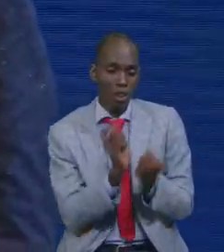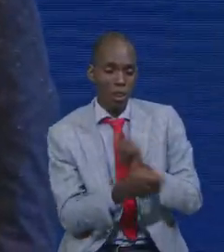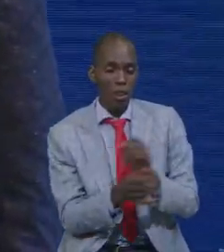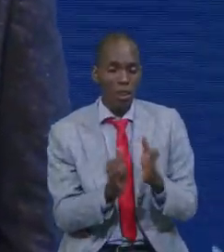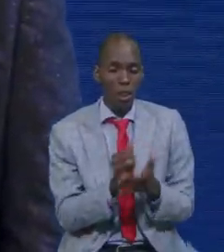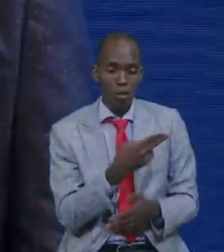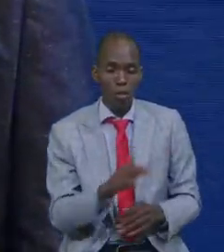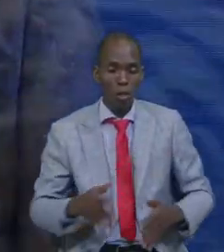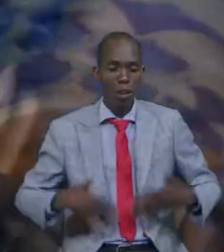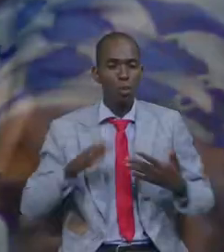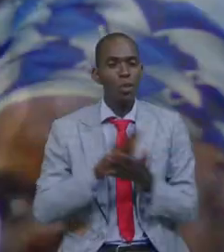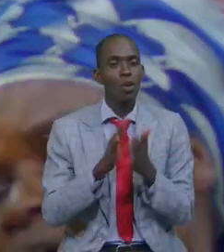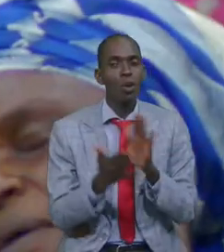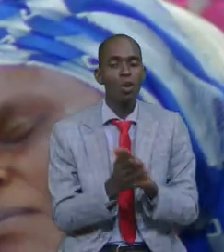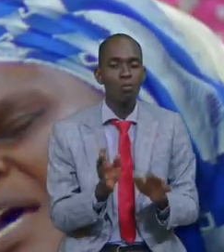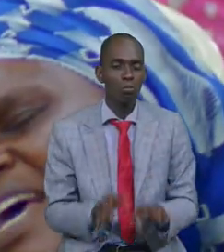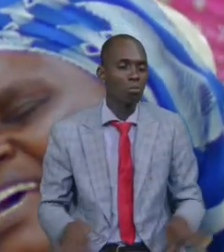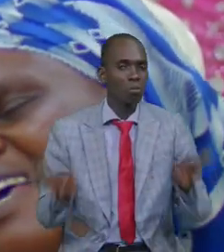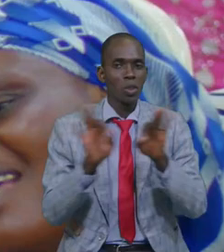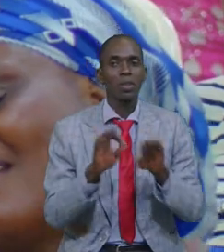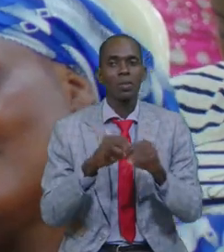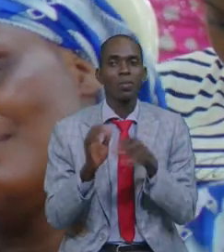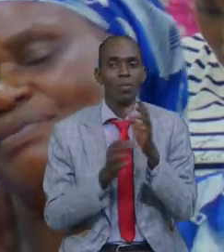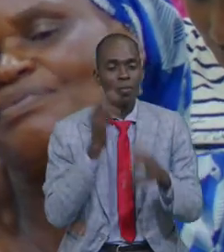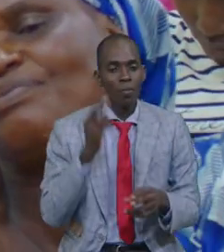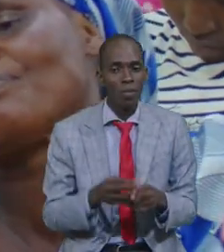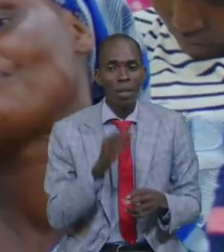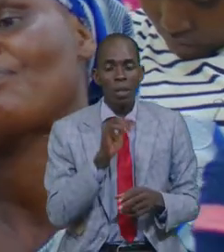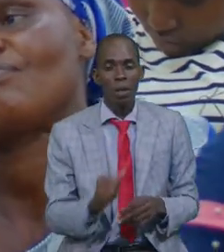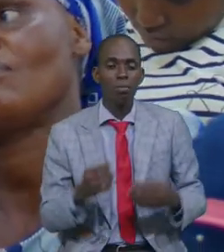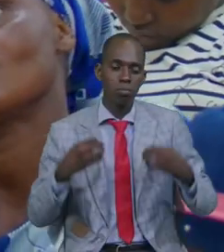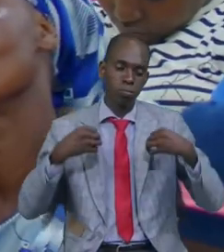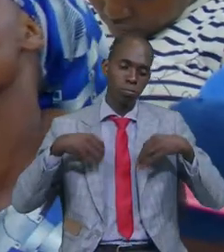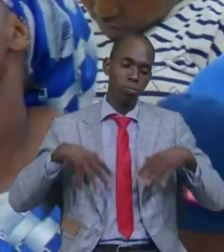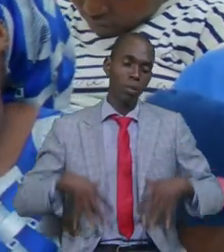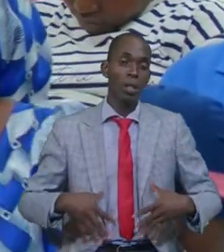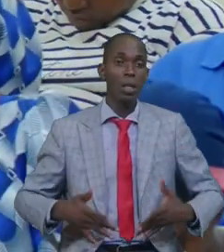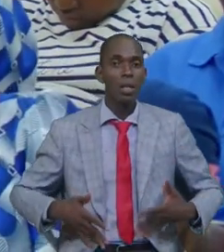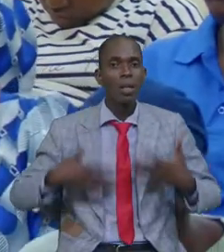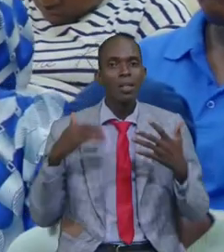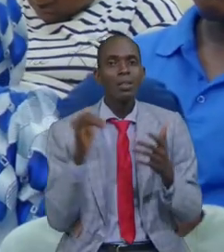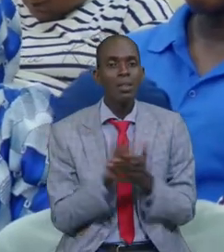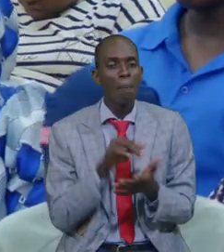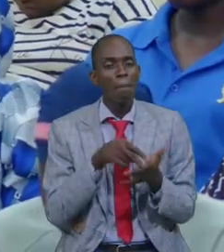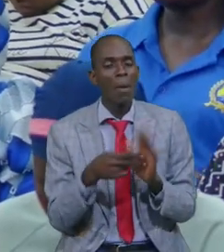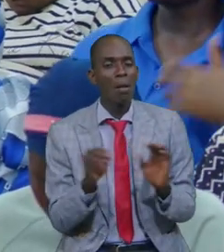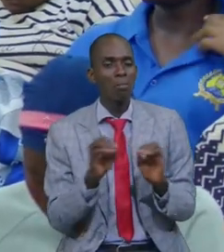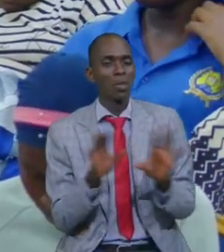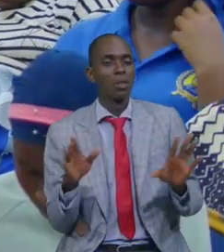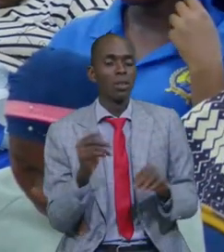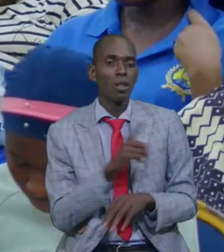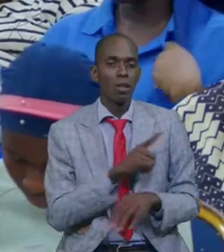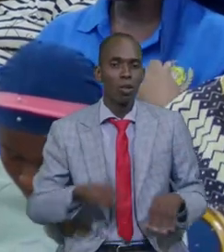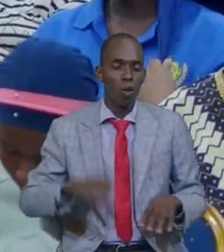He'll make you useful. A downtrodden life that amounts to nothing. The Lord